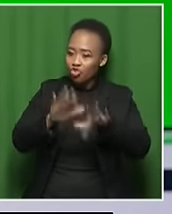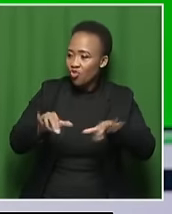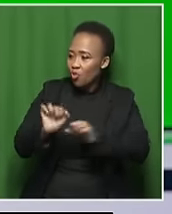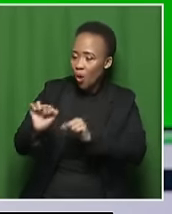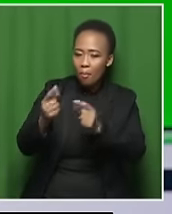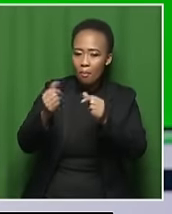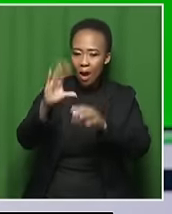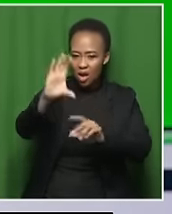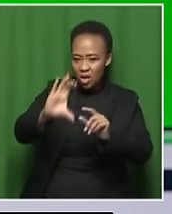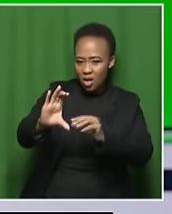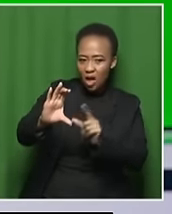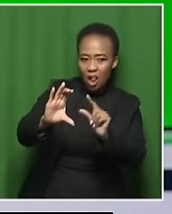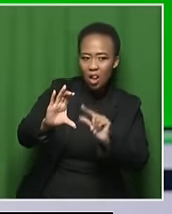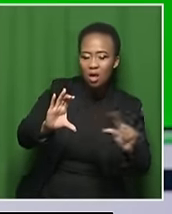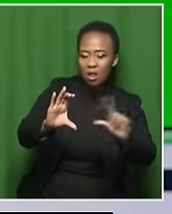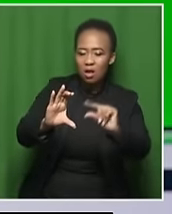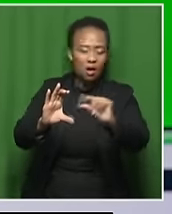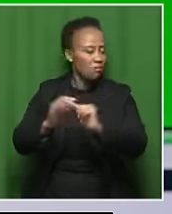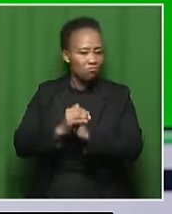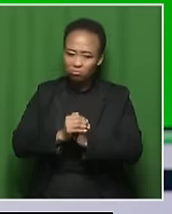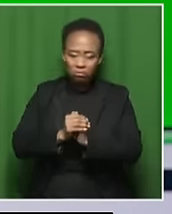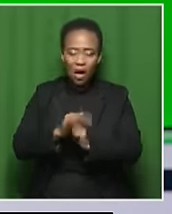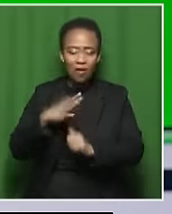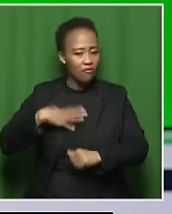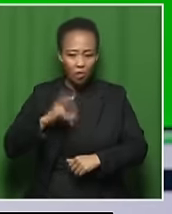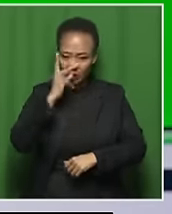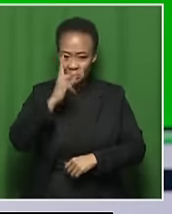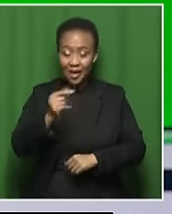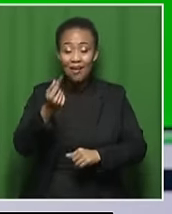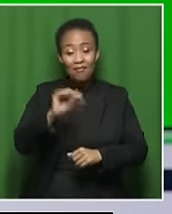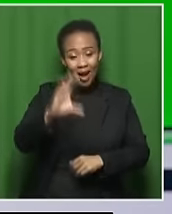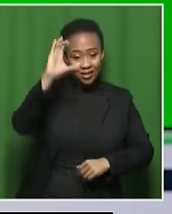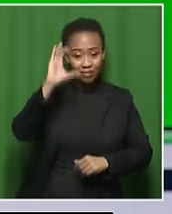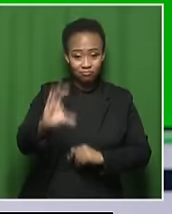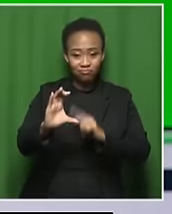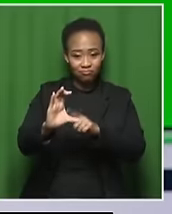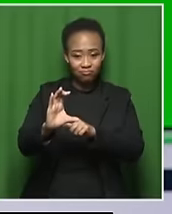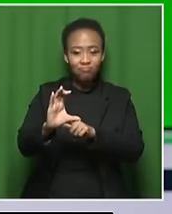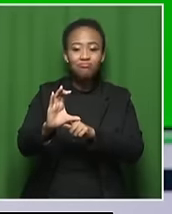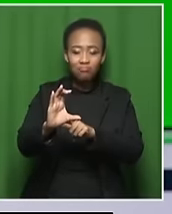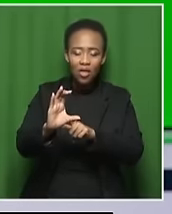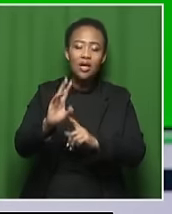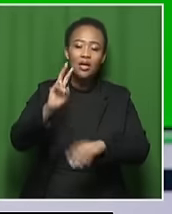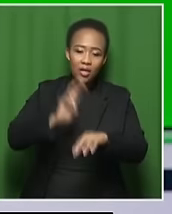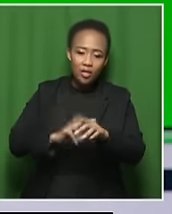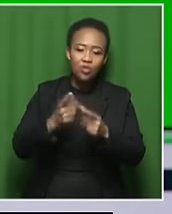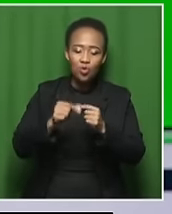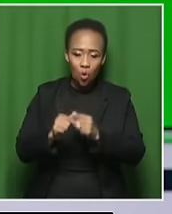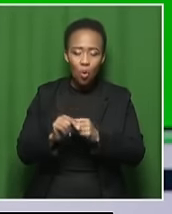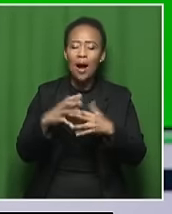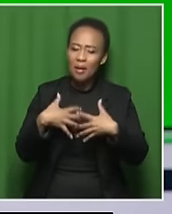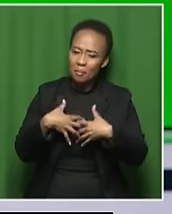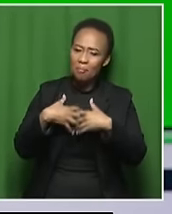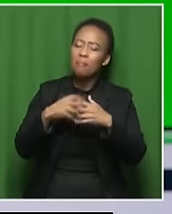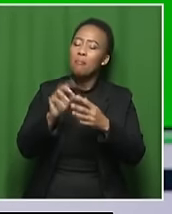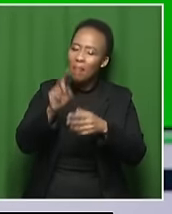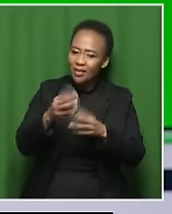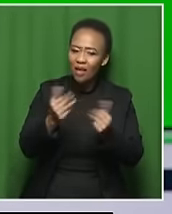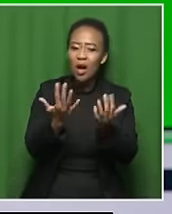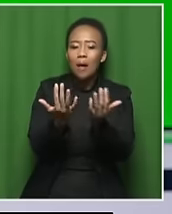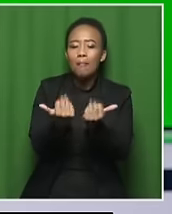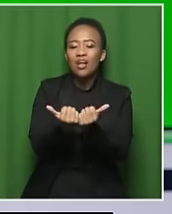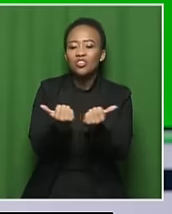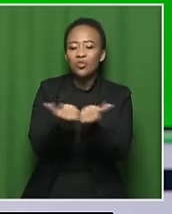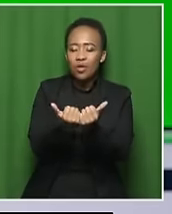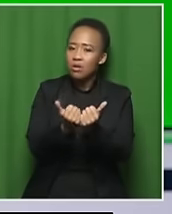at a grassroots level where it hasn't happened to date. Okay. And this fund needs to dispense resources to create bursaries and education opportunities,